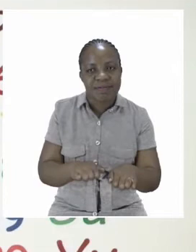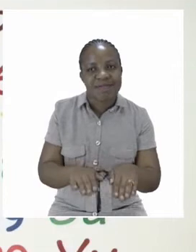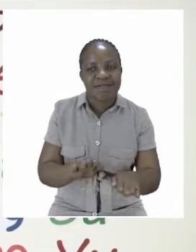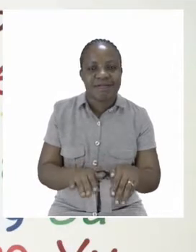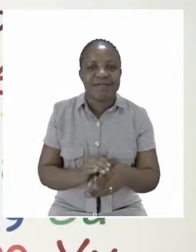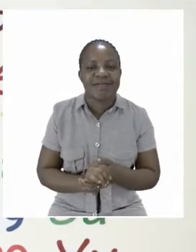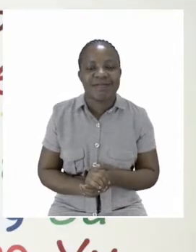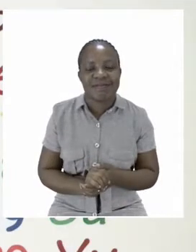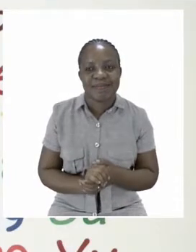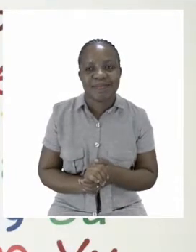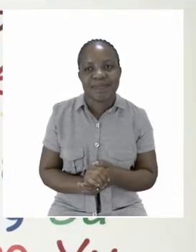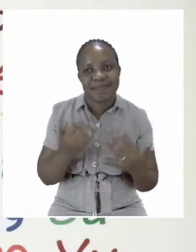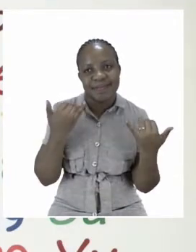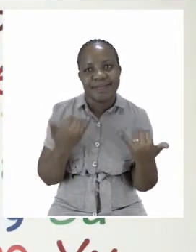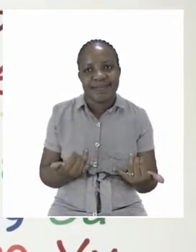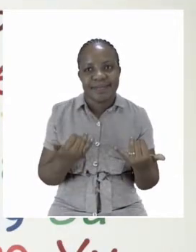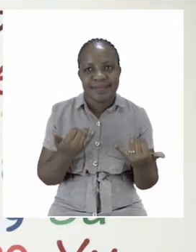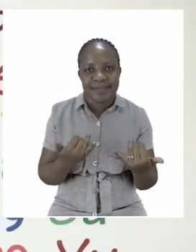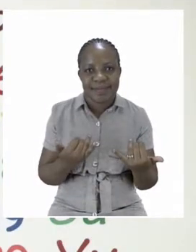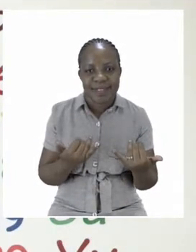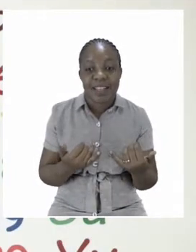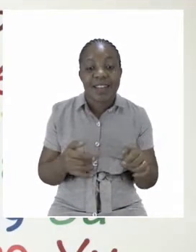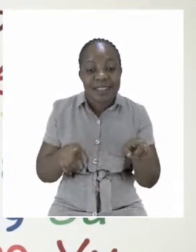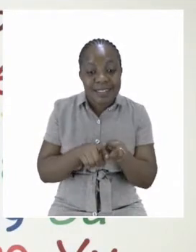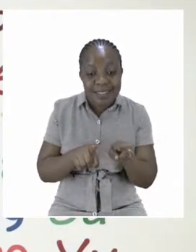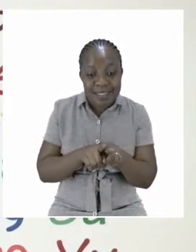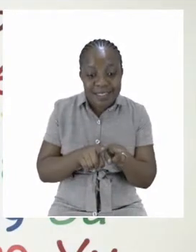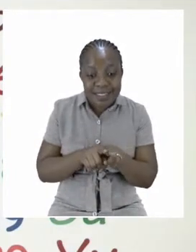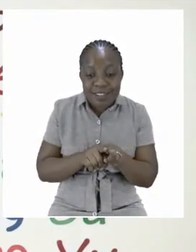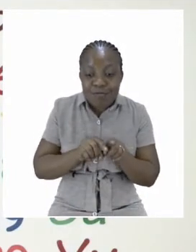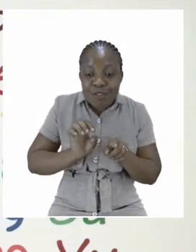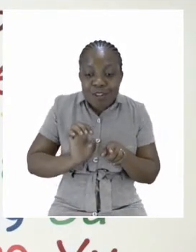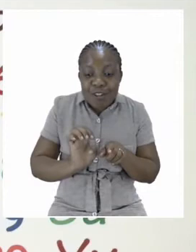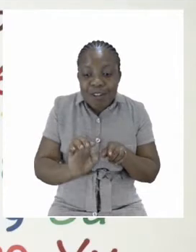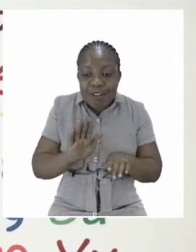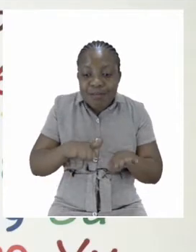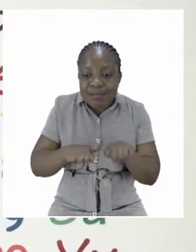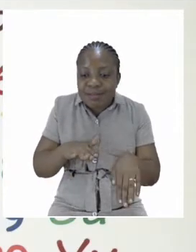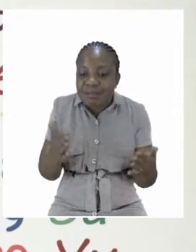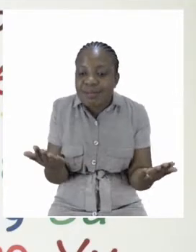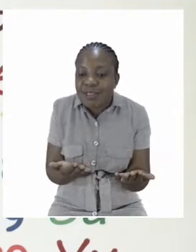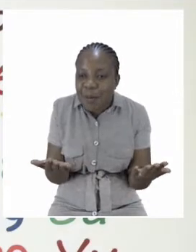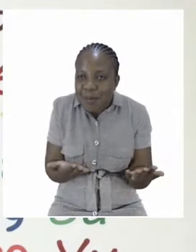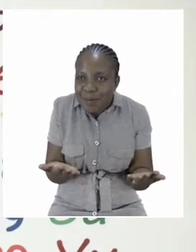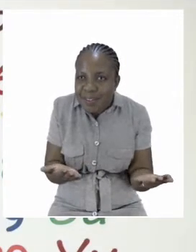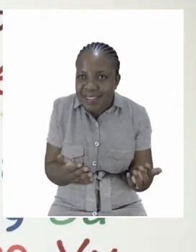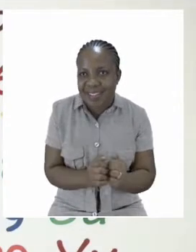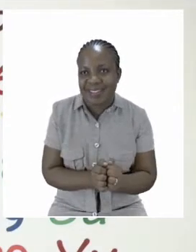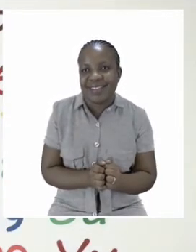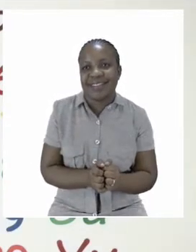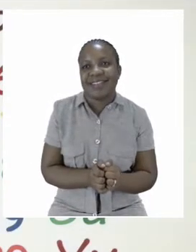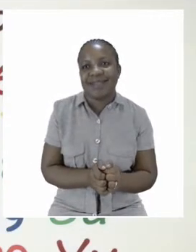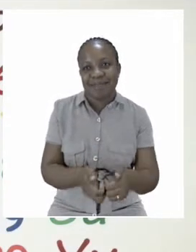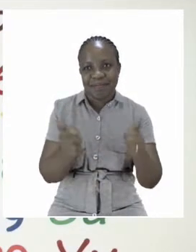feet. Now, point to your feet. Very